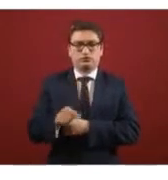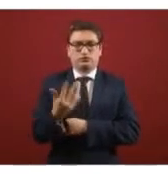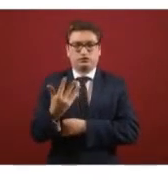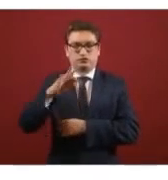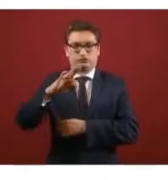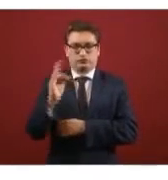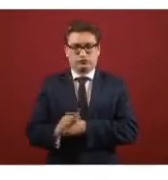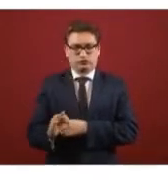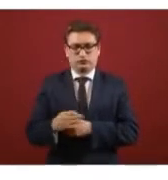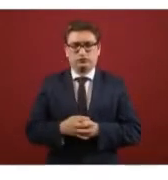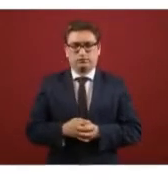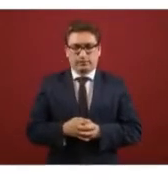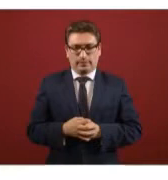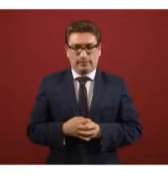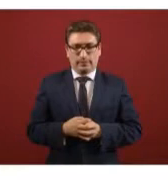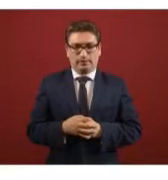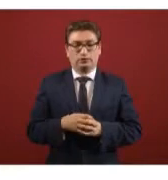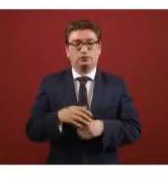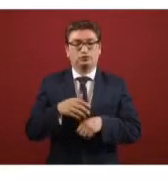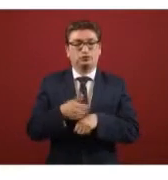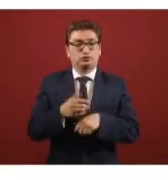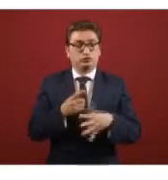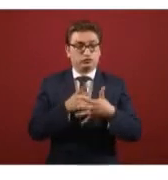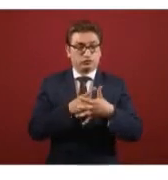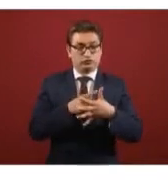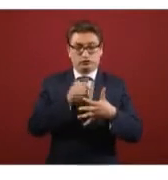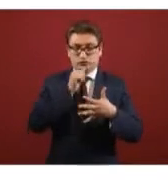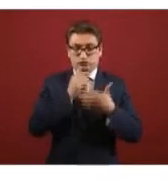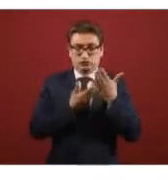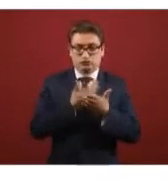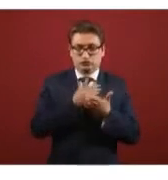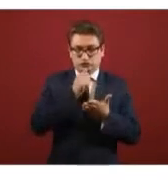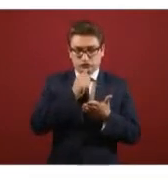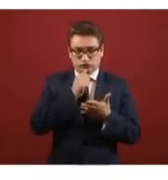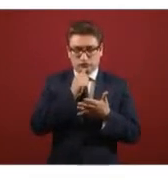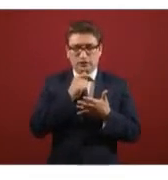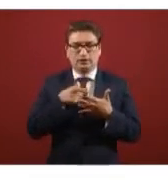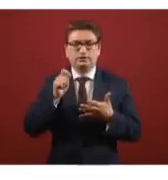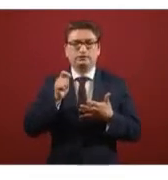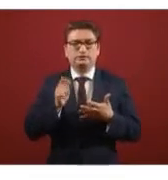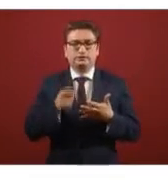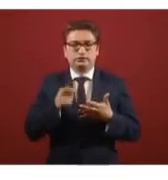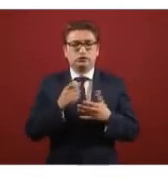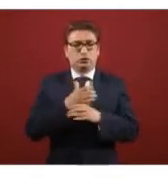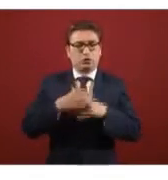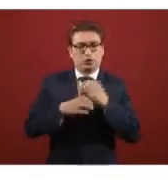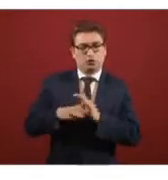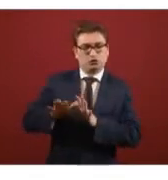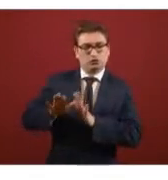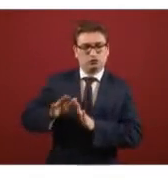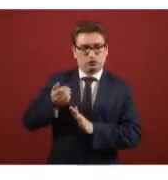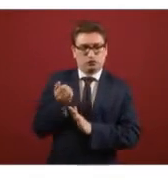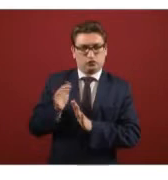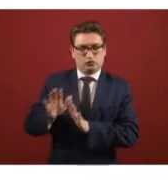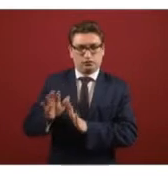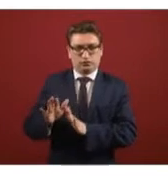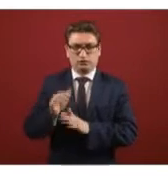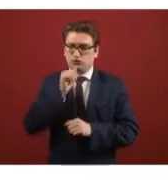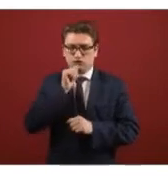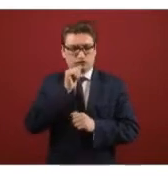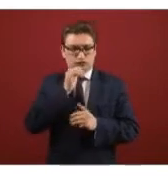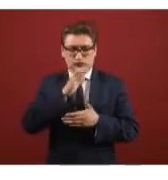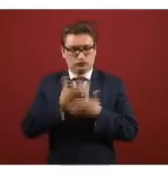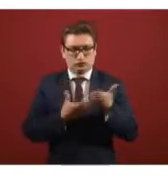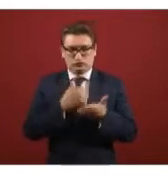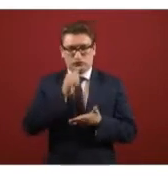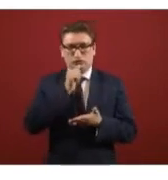79.5%. El paquete 5 no se ha licitado porque es estanquería. So the fifth one has not been solicited because it's got to